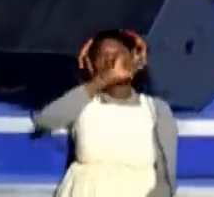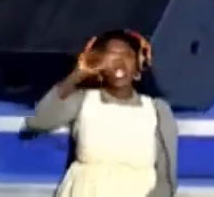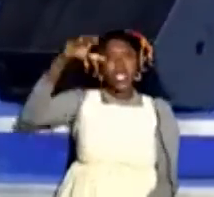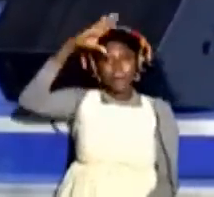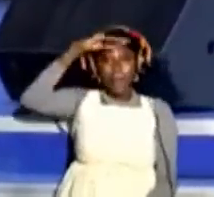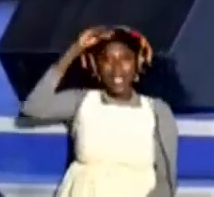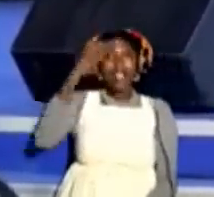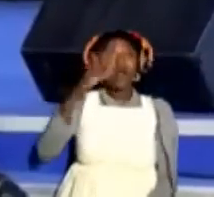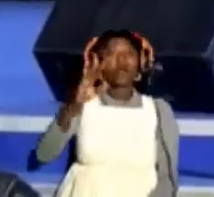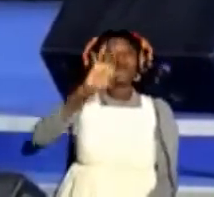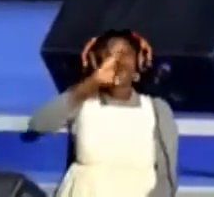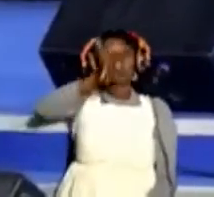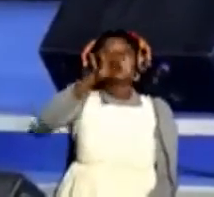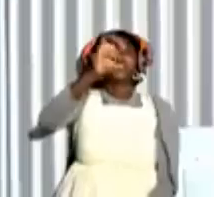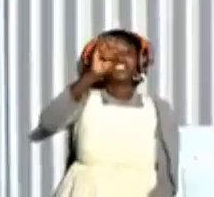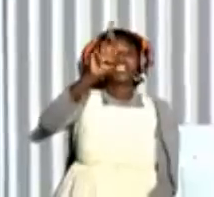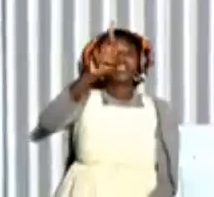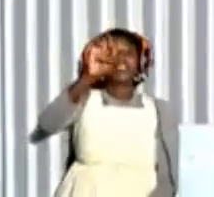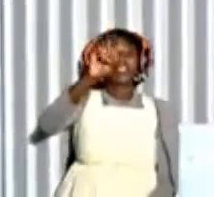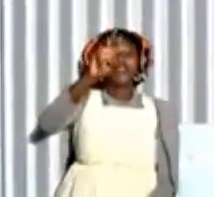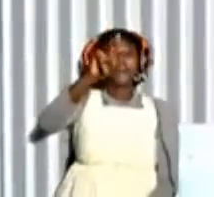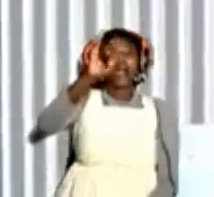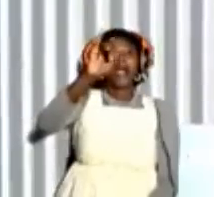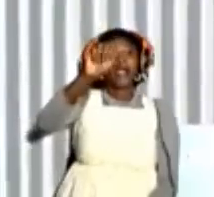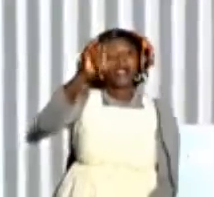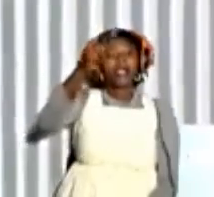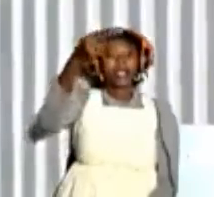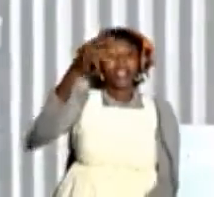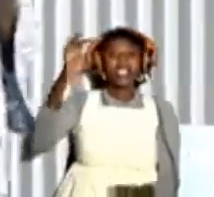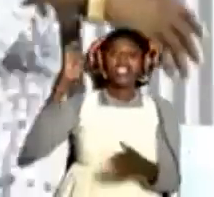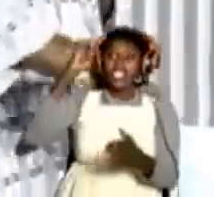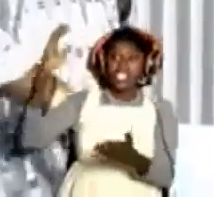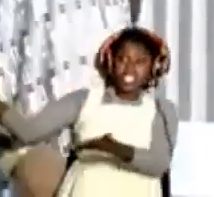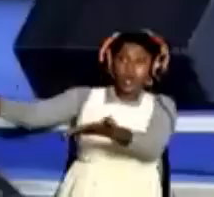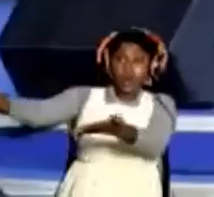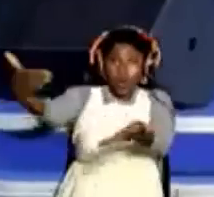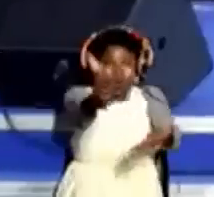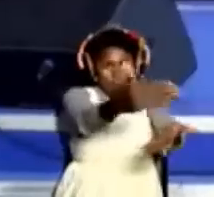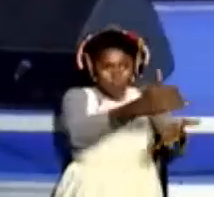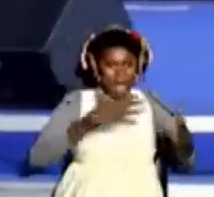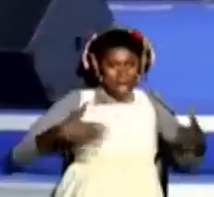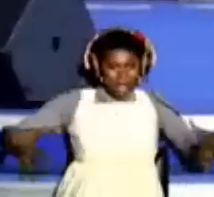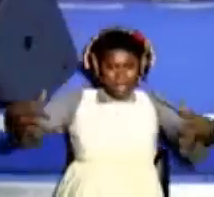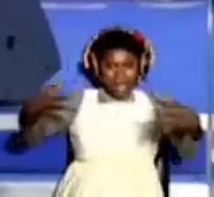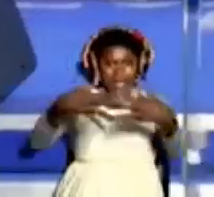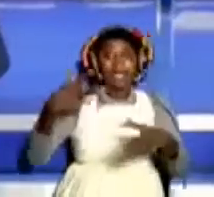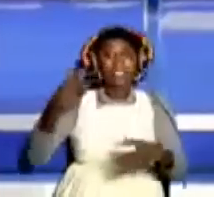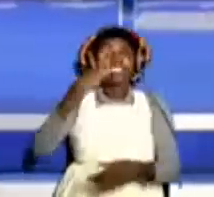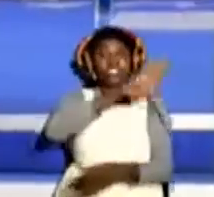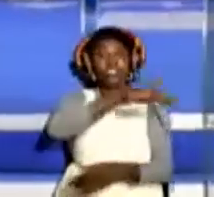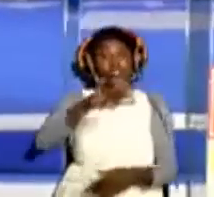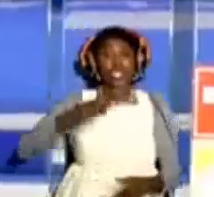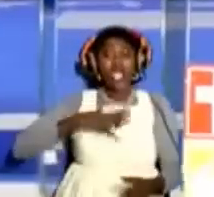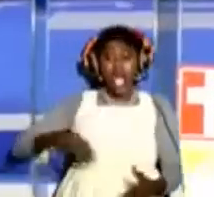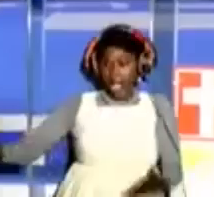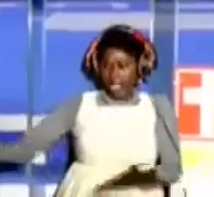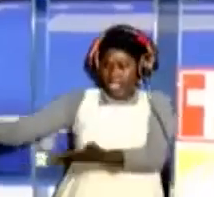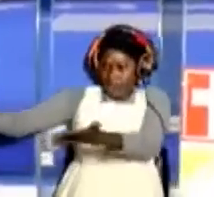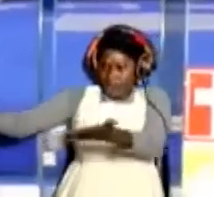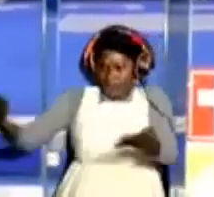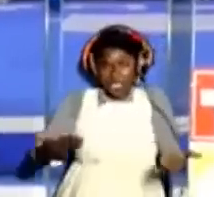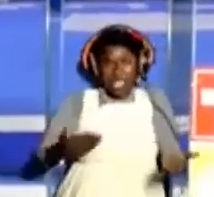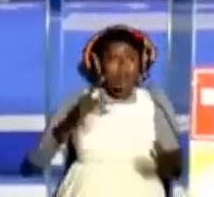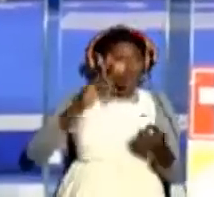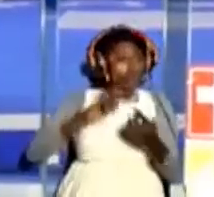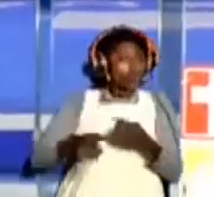of God like Jeremiah. He came and gathered these children. And he brought them not to one